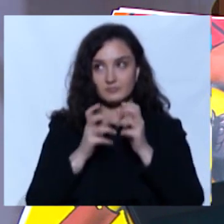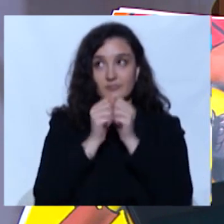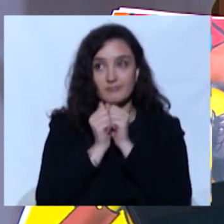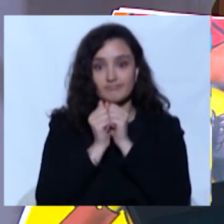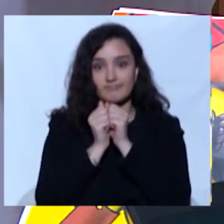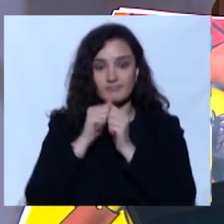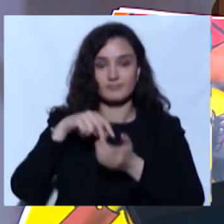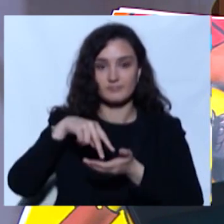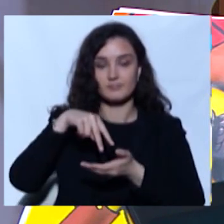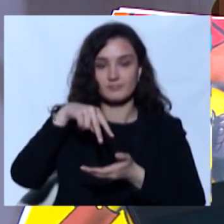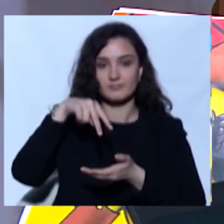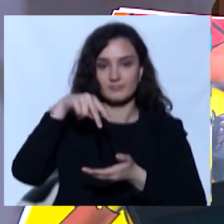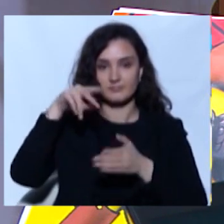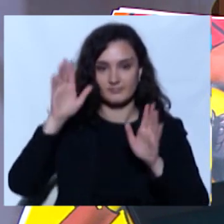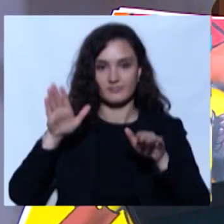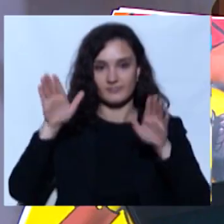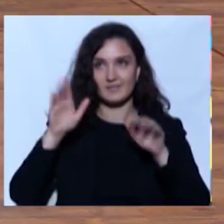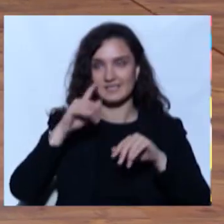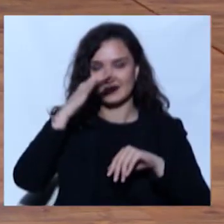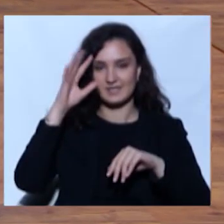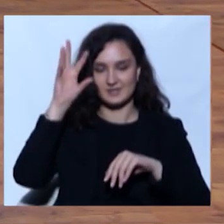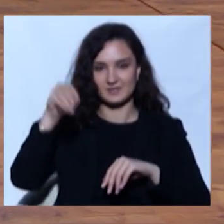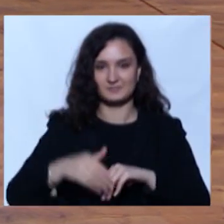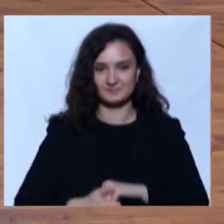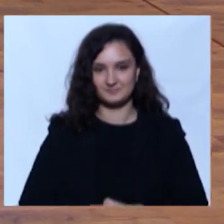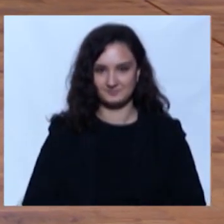was fun to fly about in the sky.